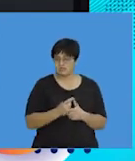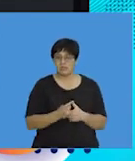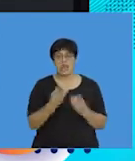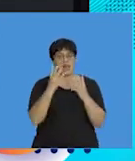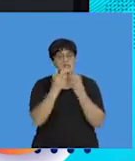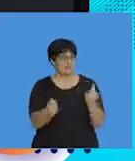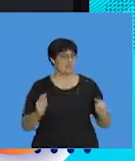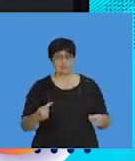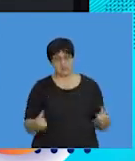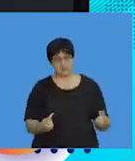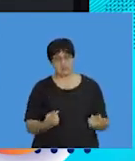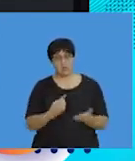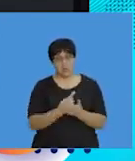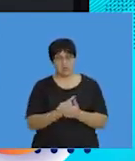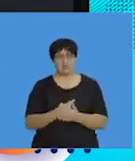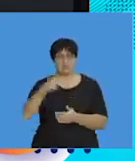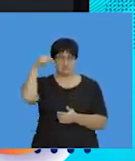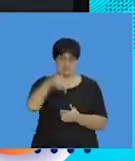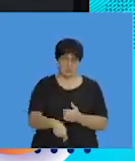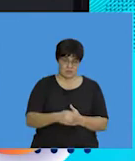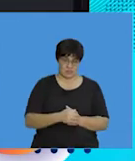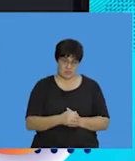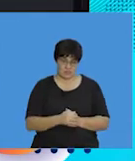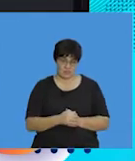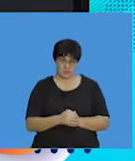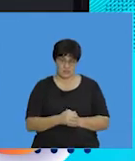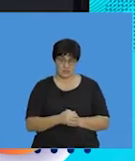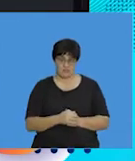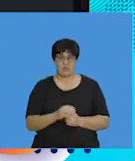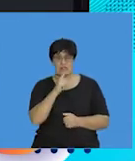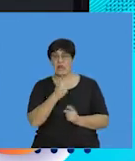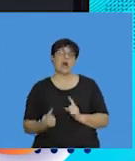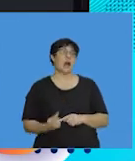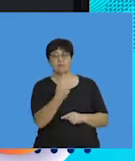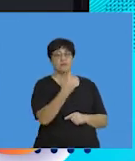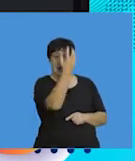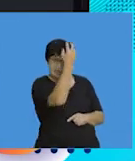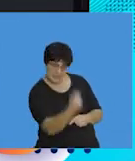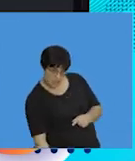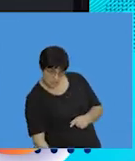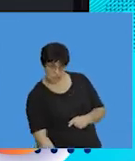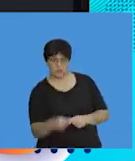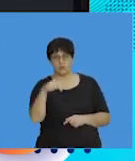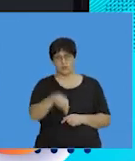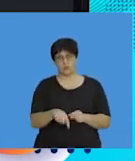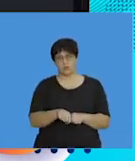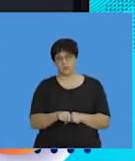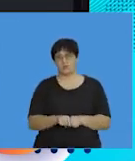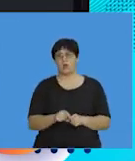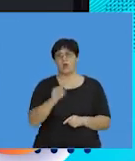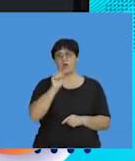cannot disappear, and it always acts down. You'd be surprised how many times I get told it acts up. It is